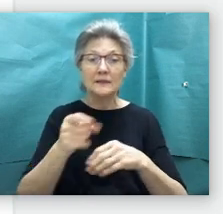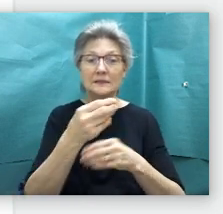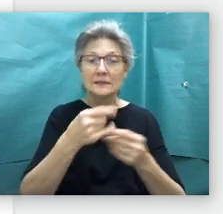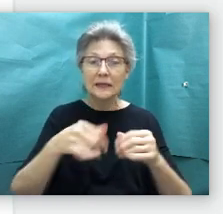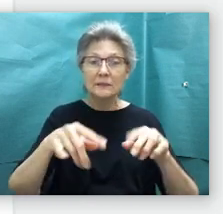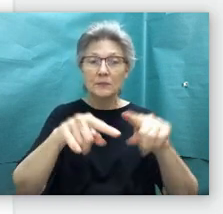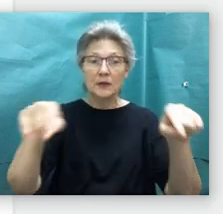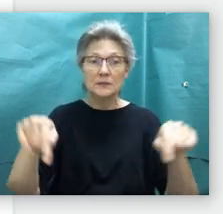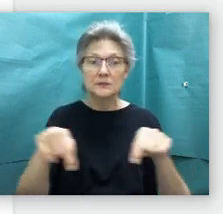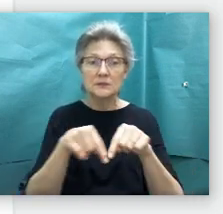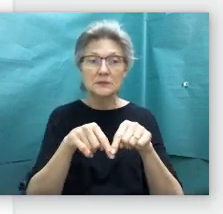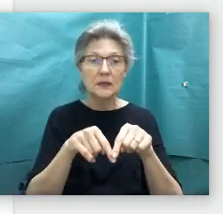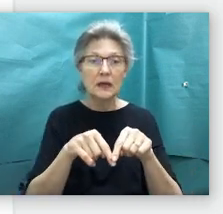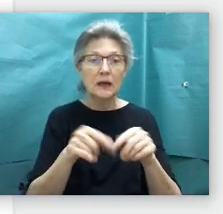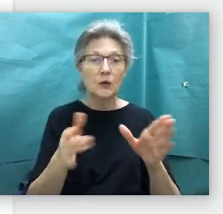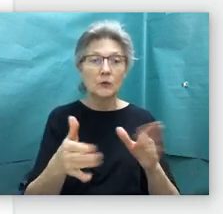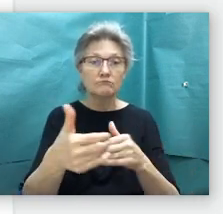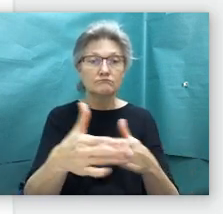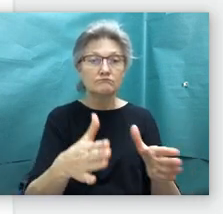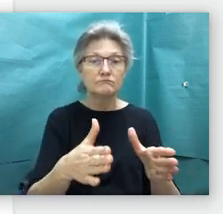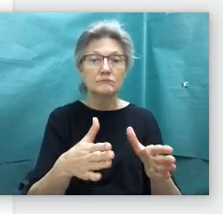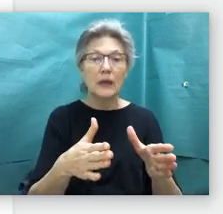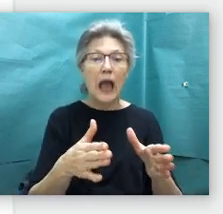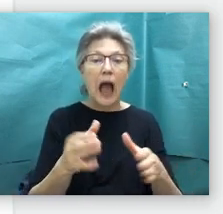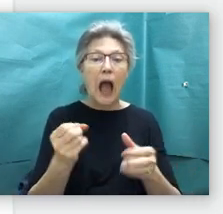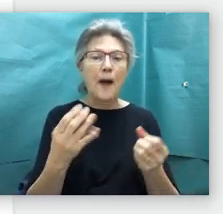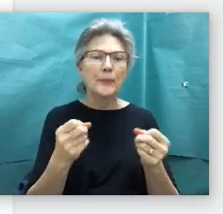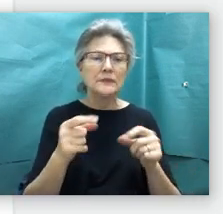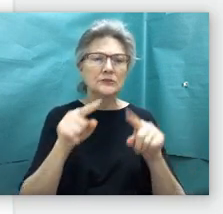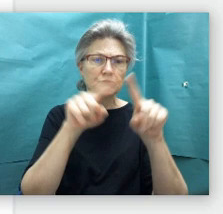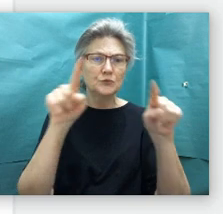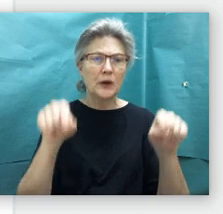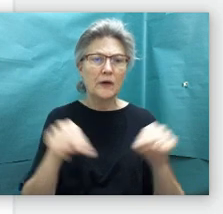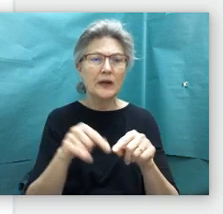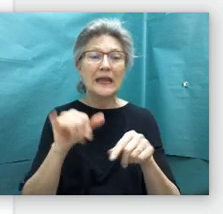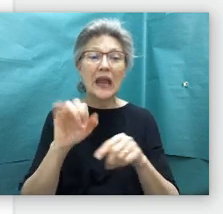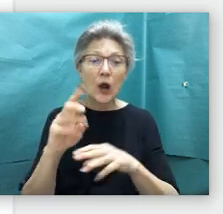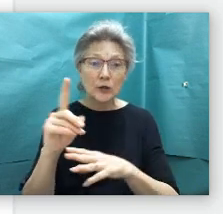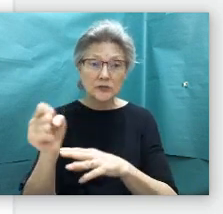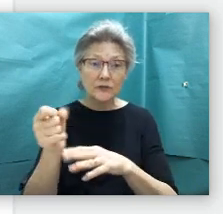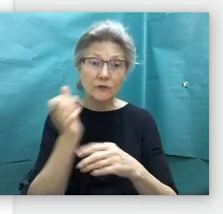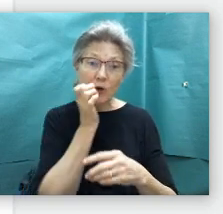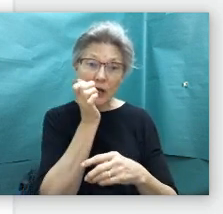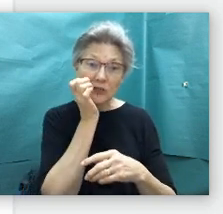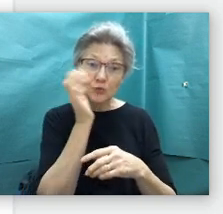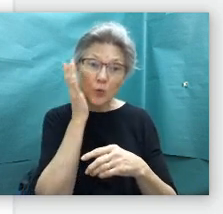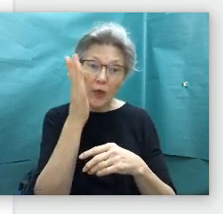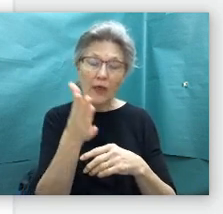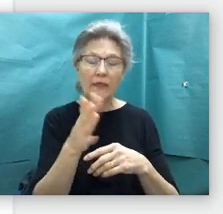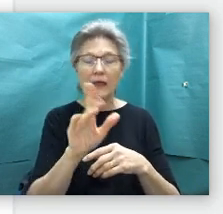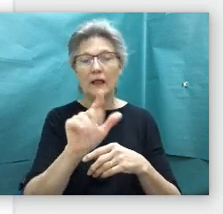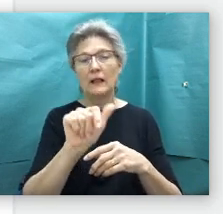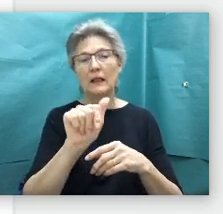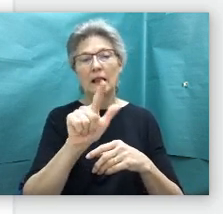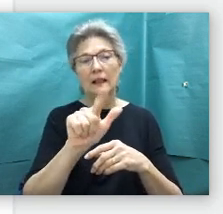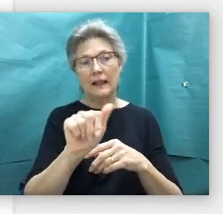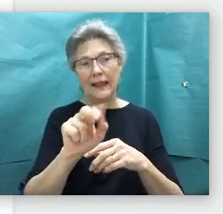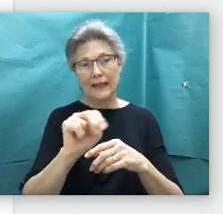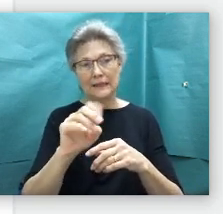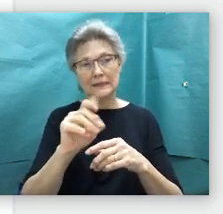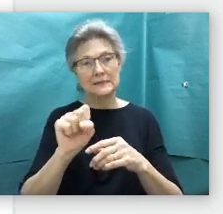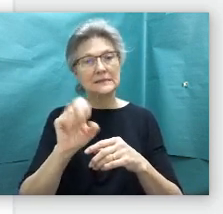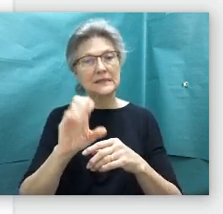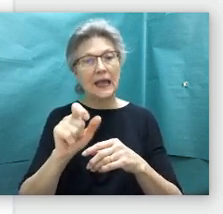use? Okay, so we're going to use this diagram to help us. We need to find out how many